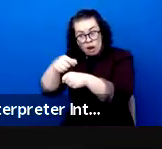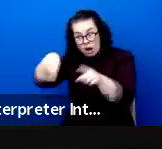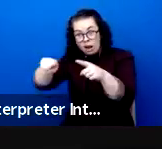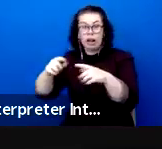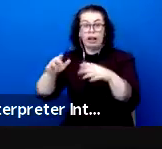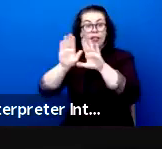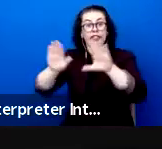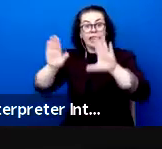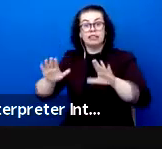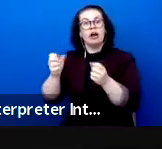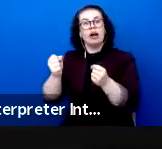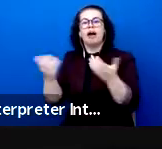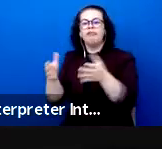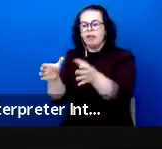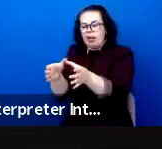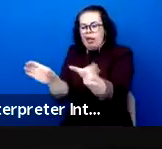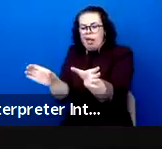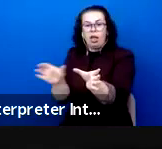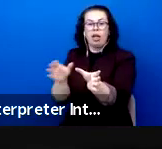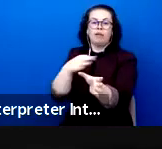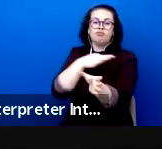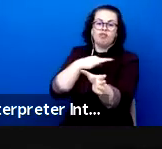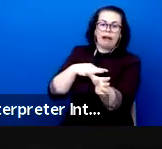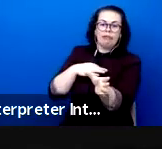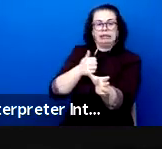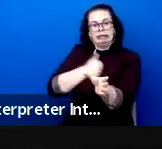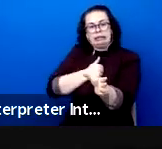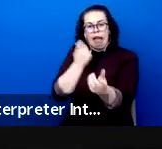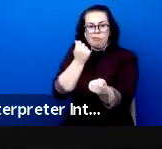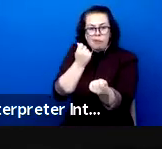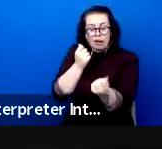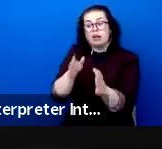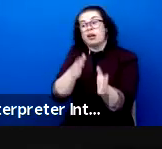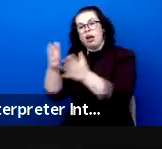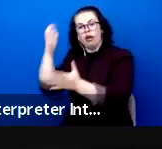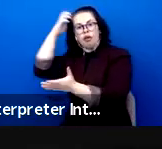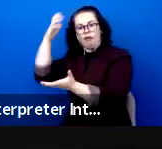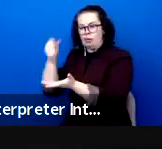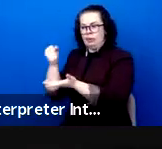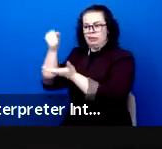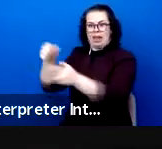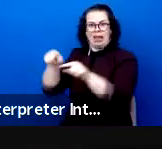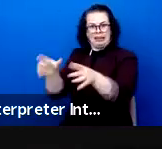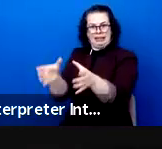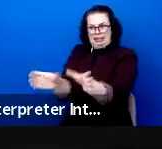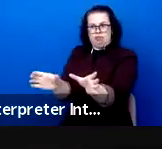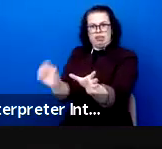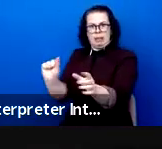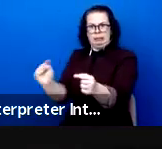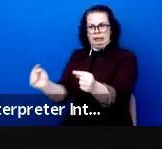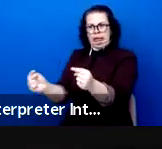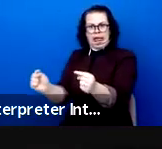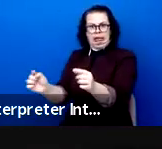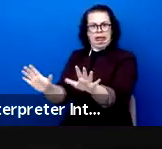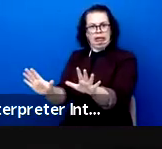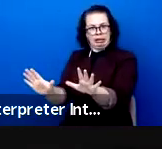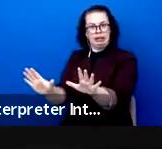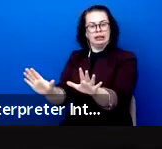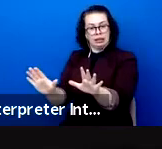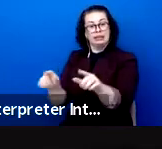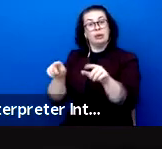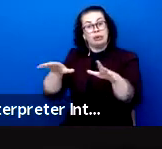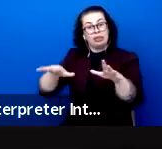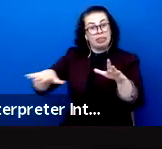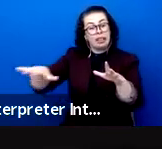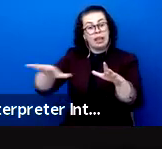independent companies of artists, a practice which is in dialogue with the territory, a